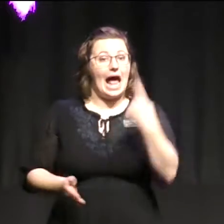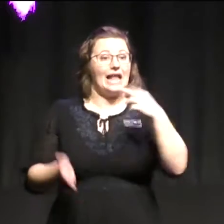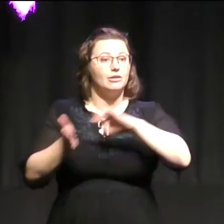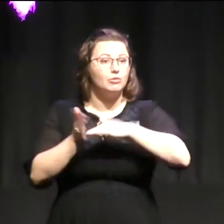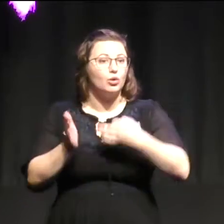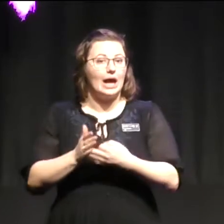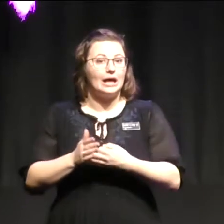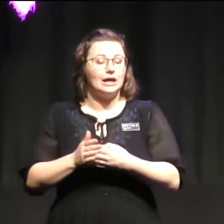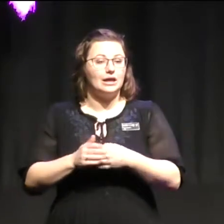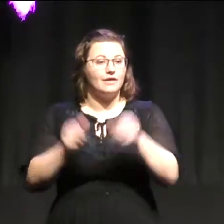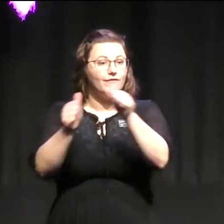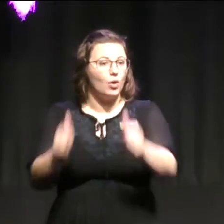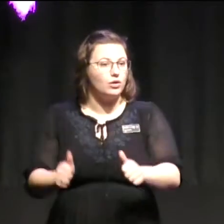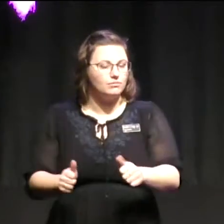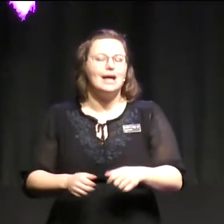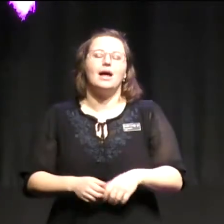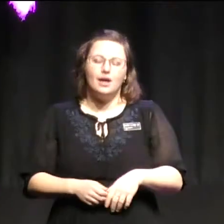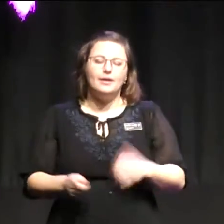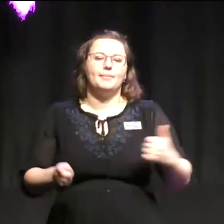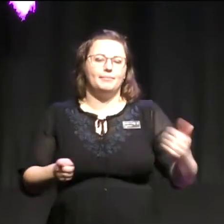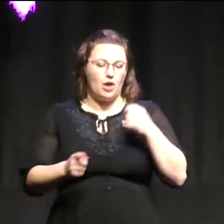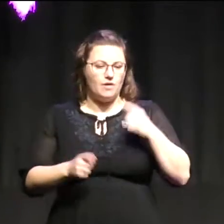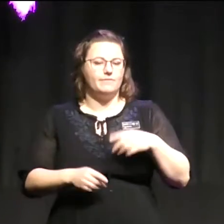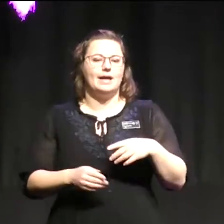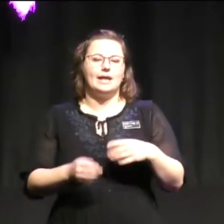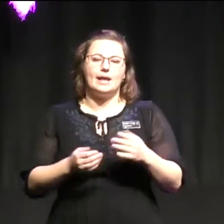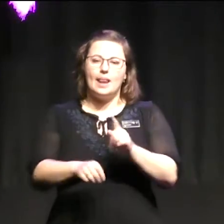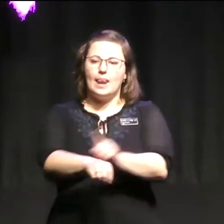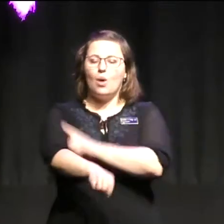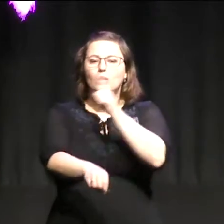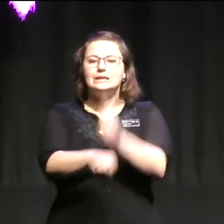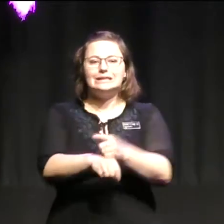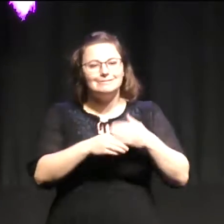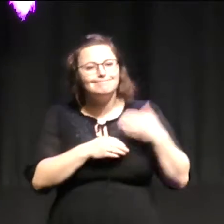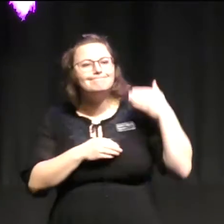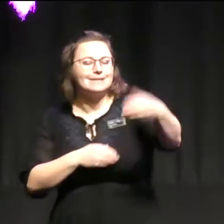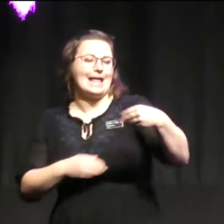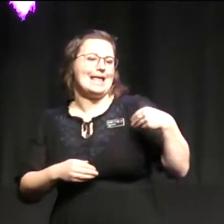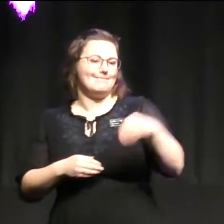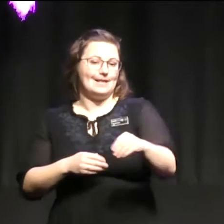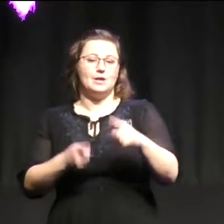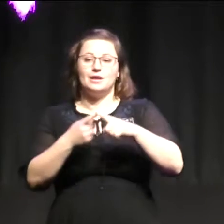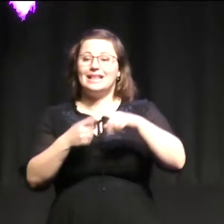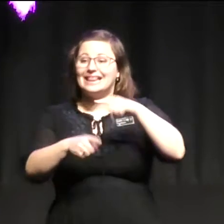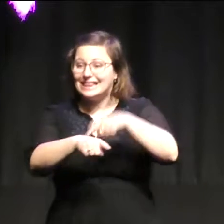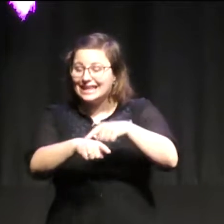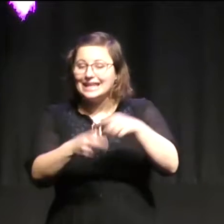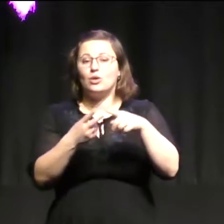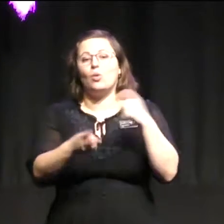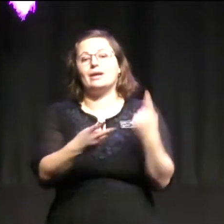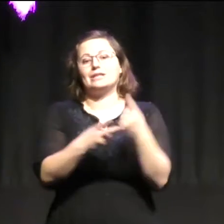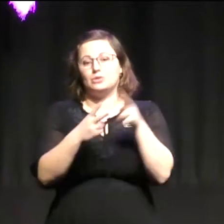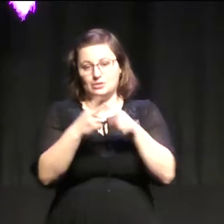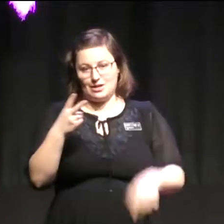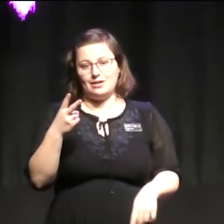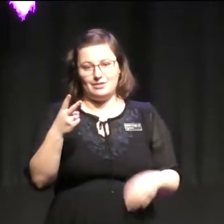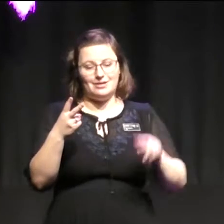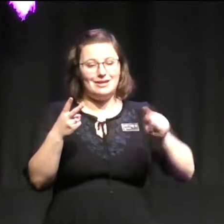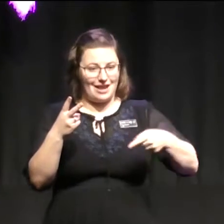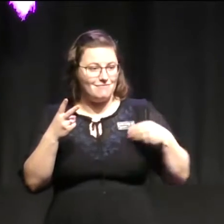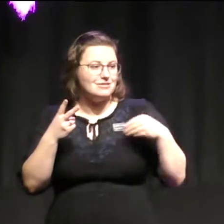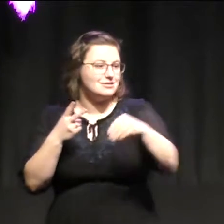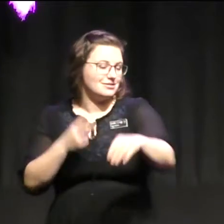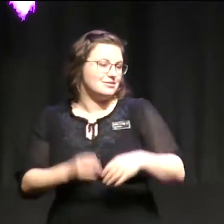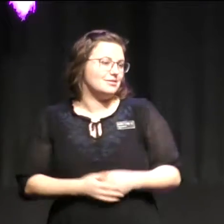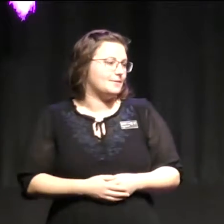project mode. It needs a longer term investment of time and resources. But